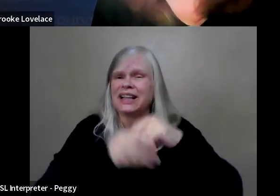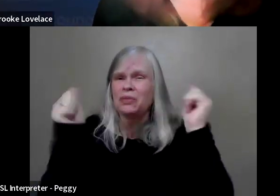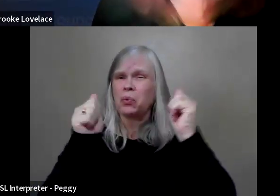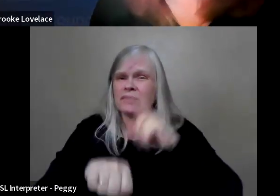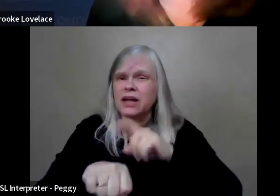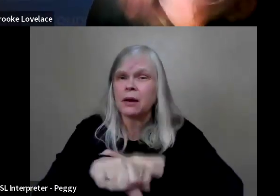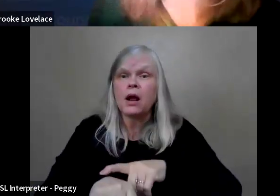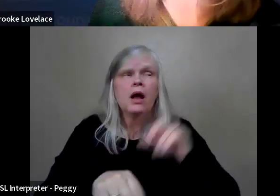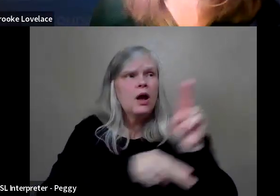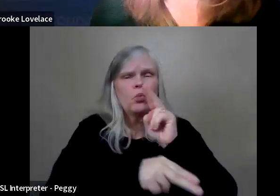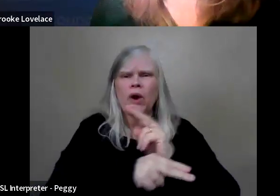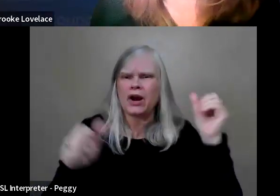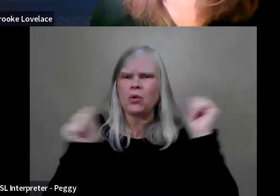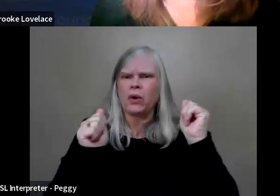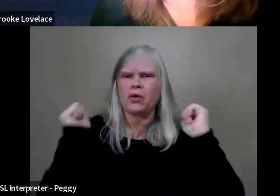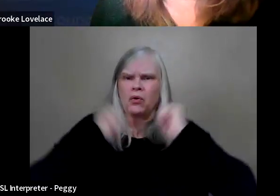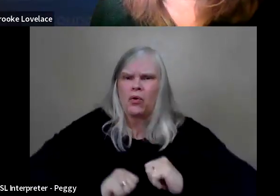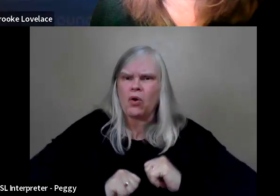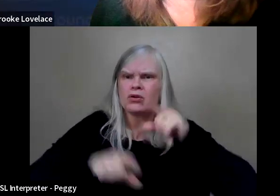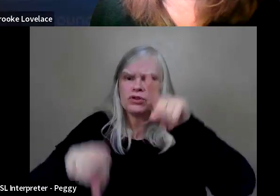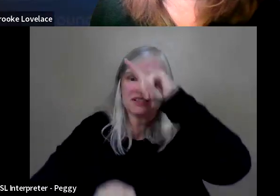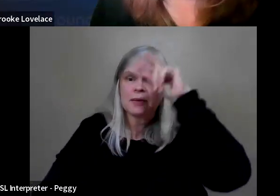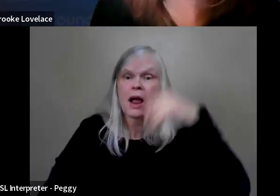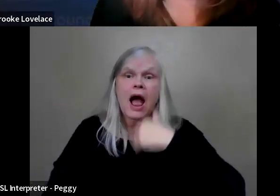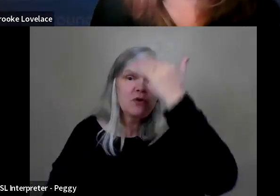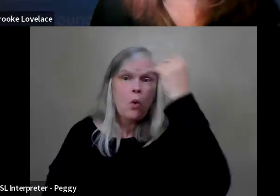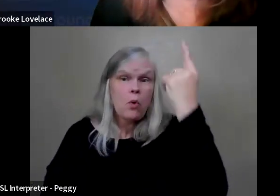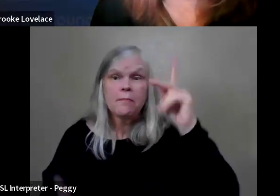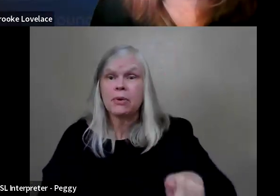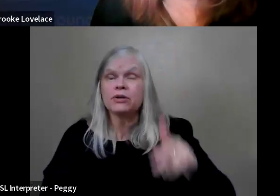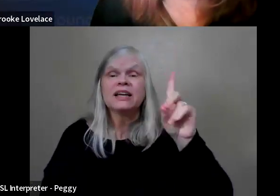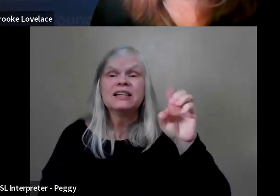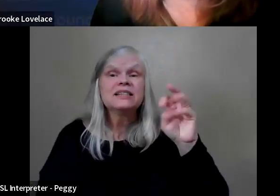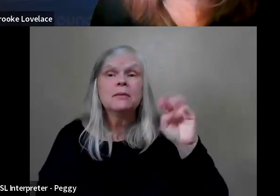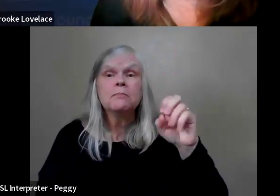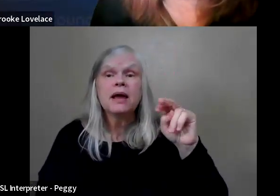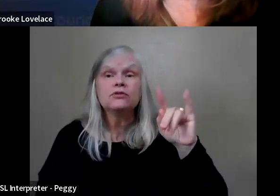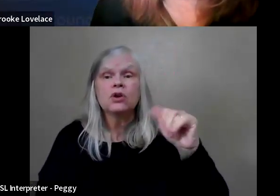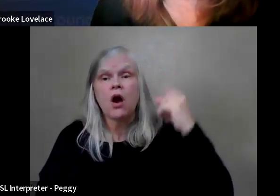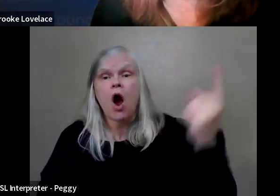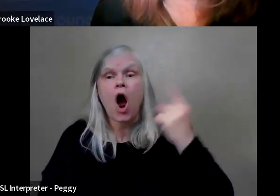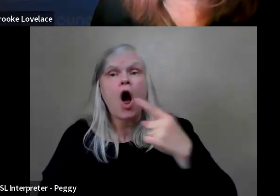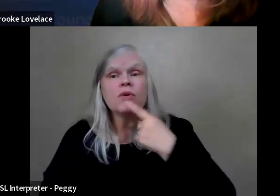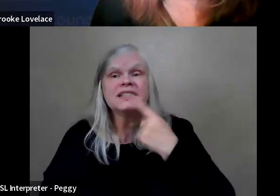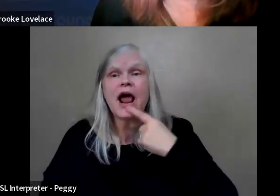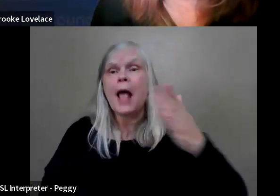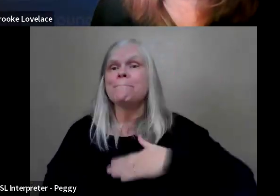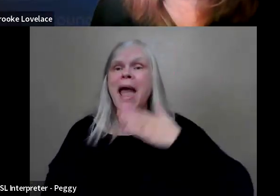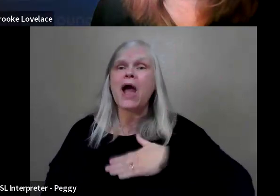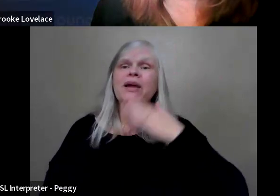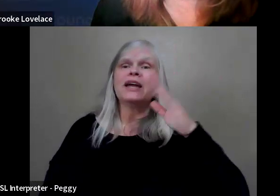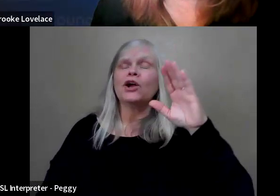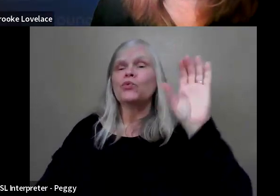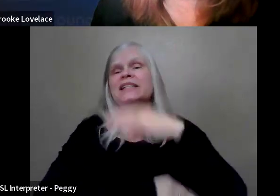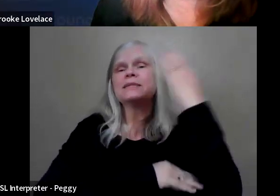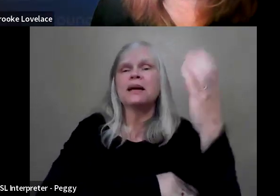a coat in the summertime. I knew someone with dementia who, no matter what time of year it was, always said Merry Christmas, and that